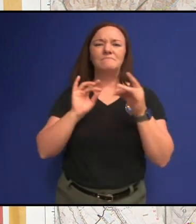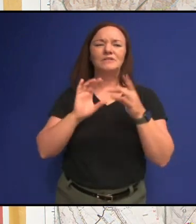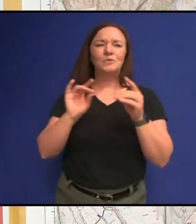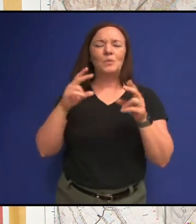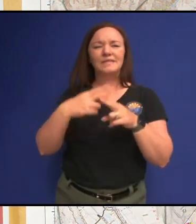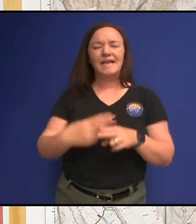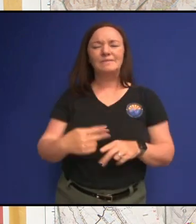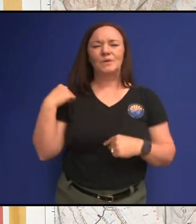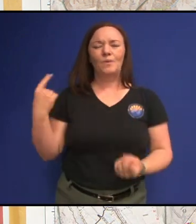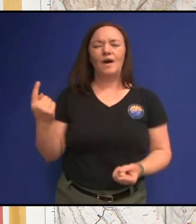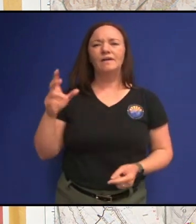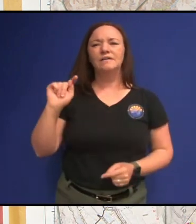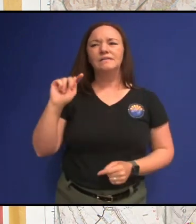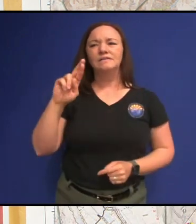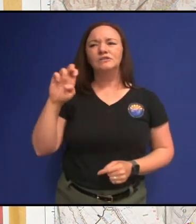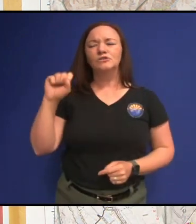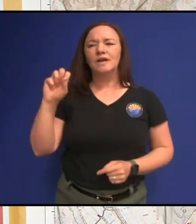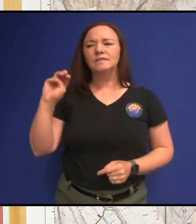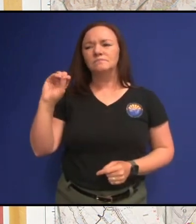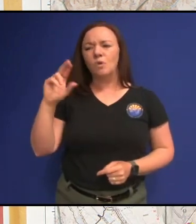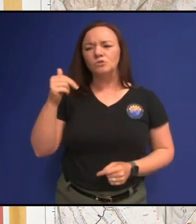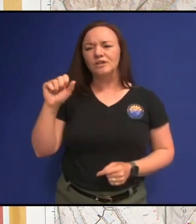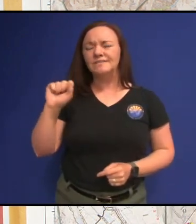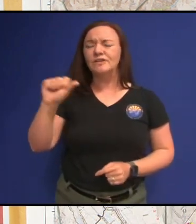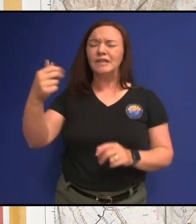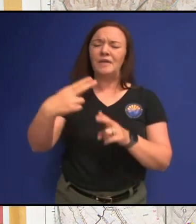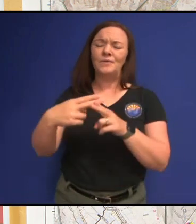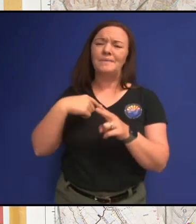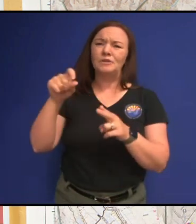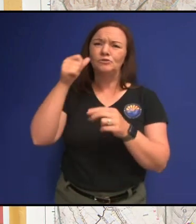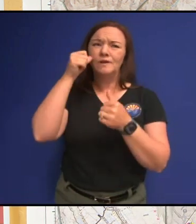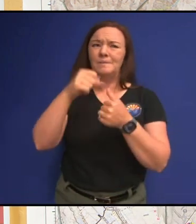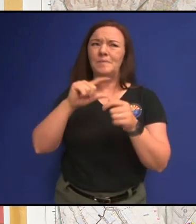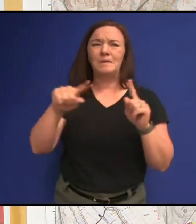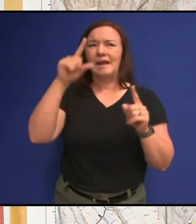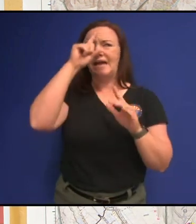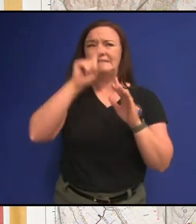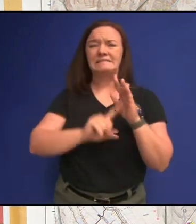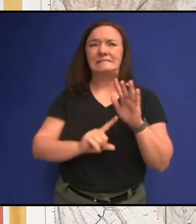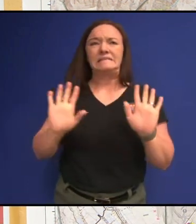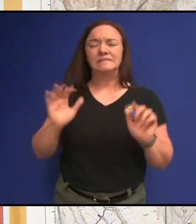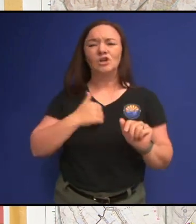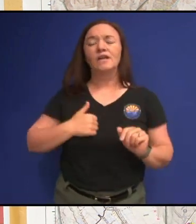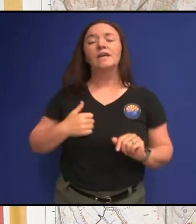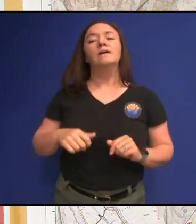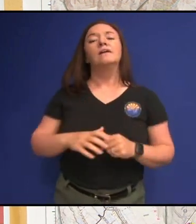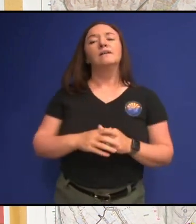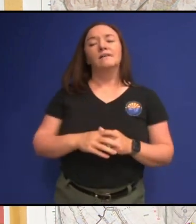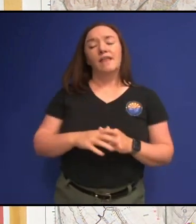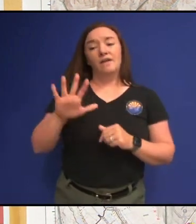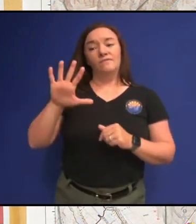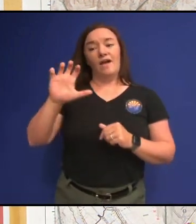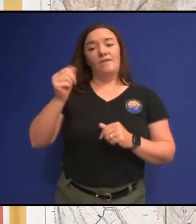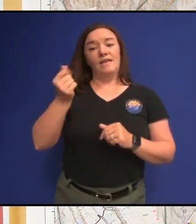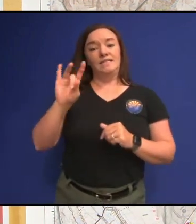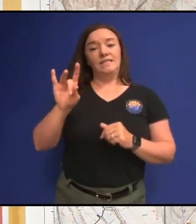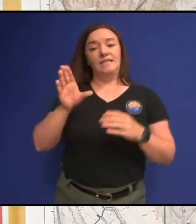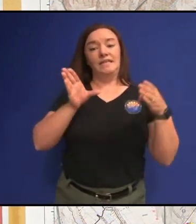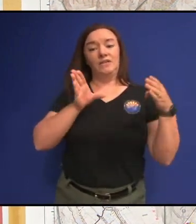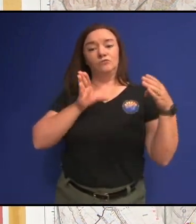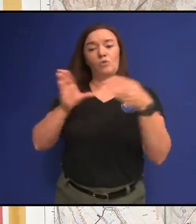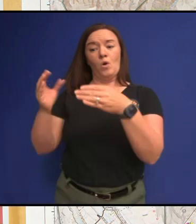a name right here that I should remember, but I don't. And also the risk of the fire crossing over the 518 road and continuing north